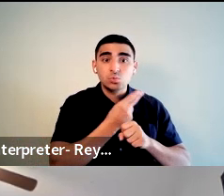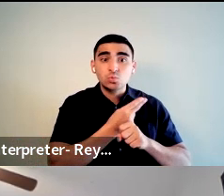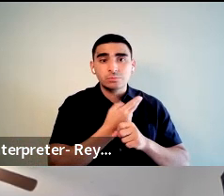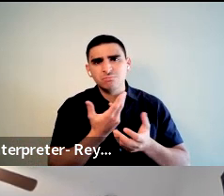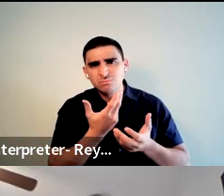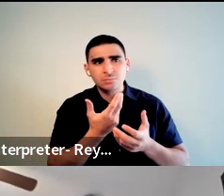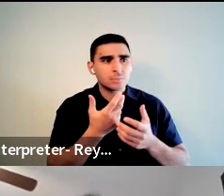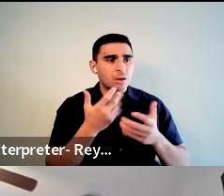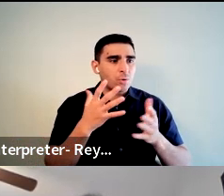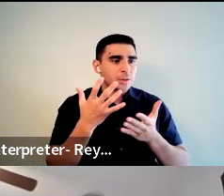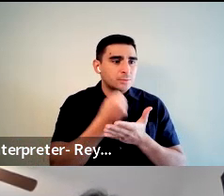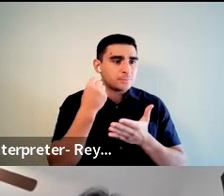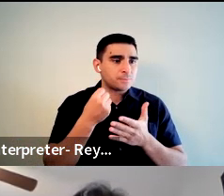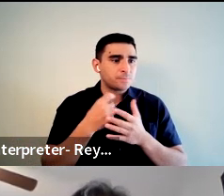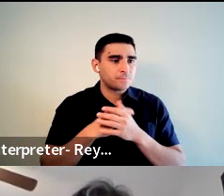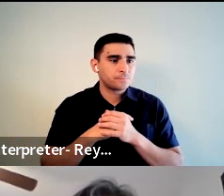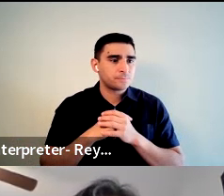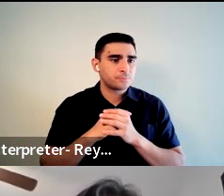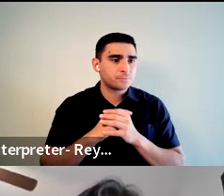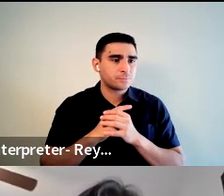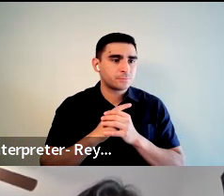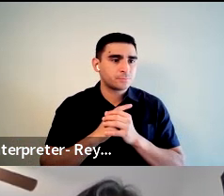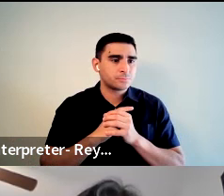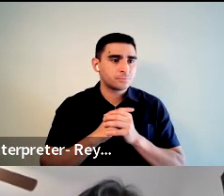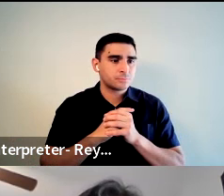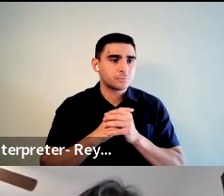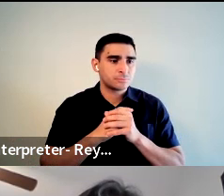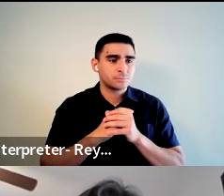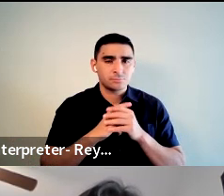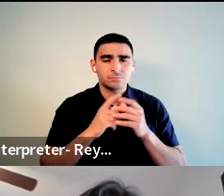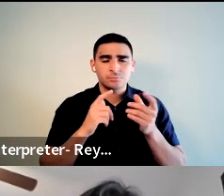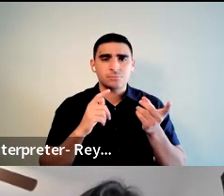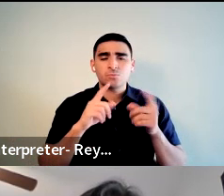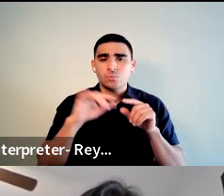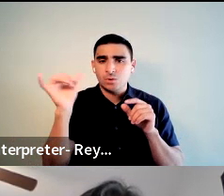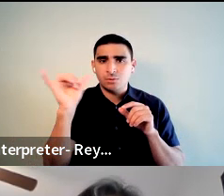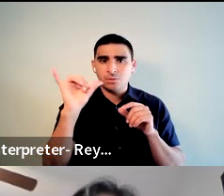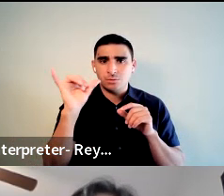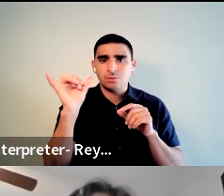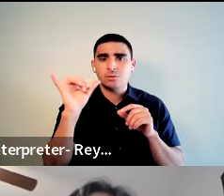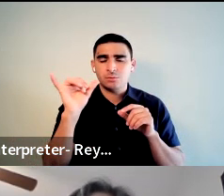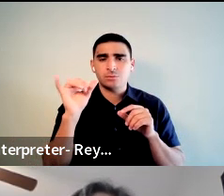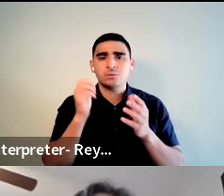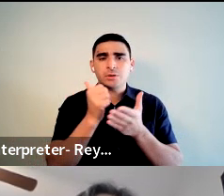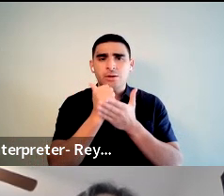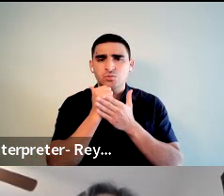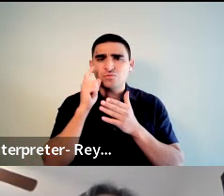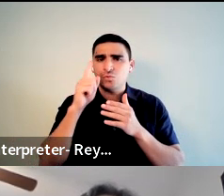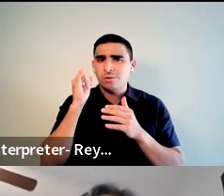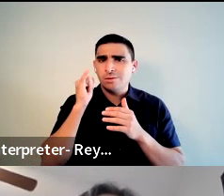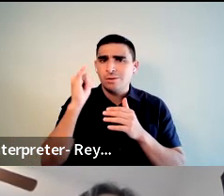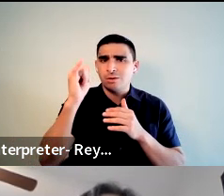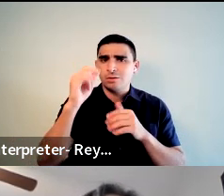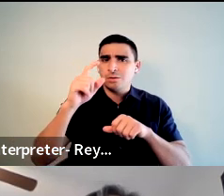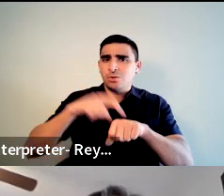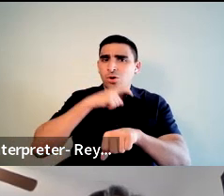we pointed out kind of schools, churches, or libraries, but also it brings long-term value and shows